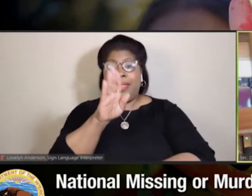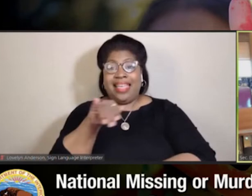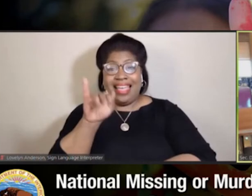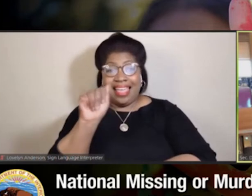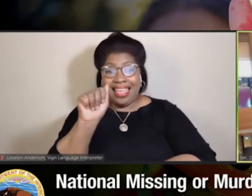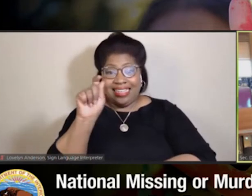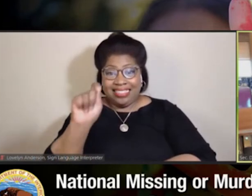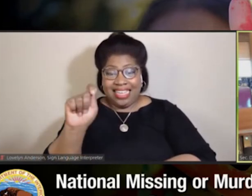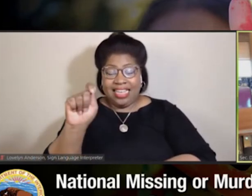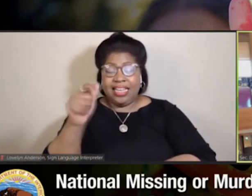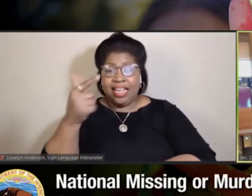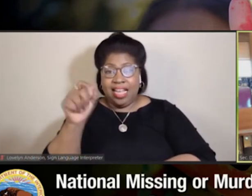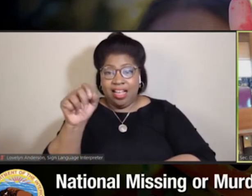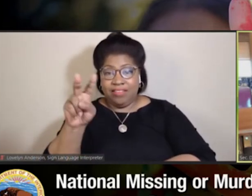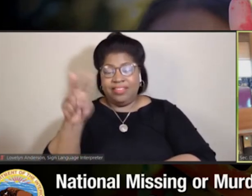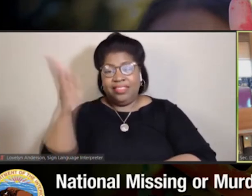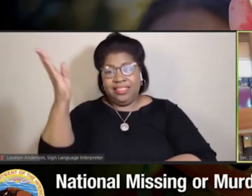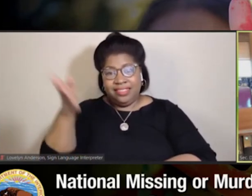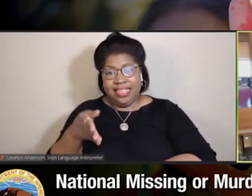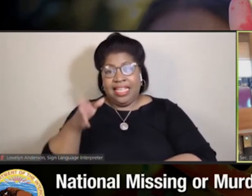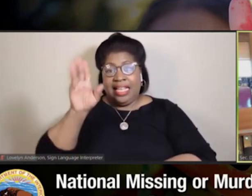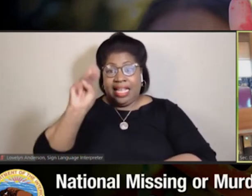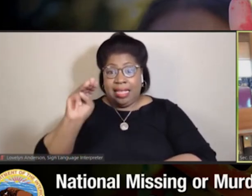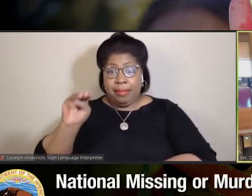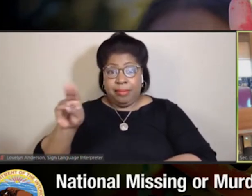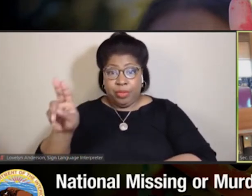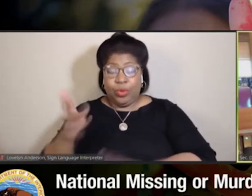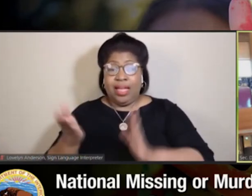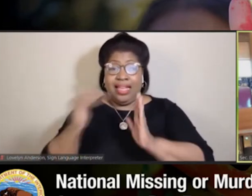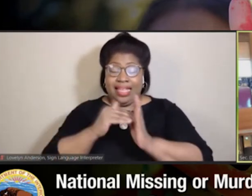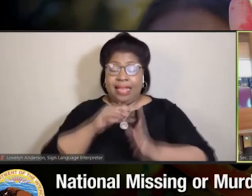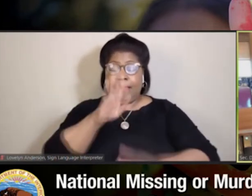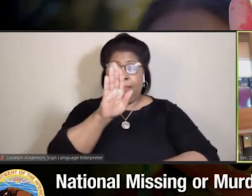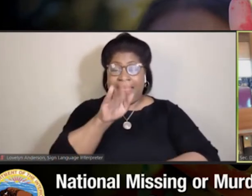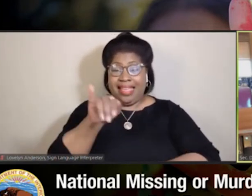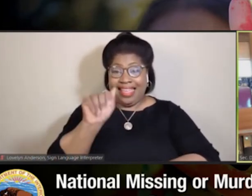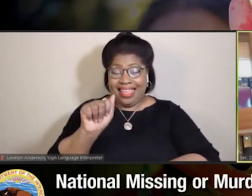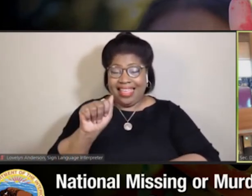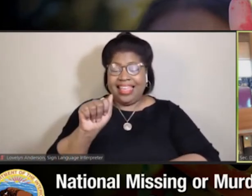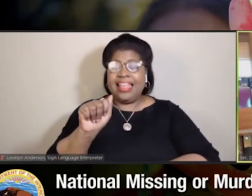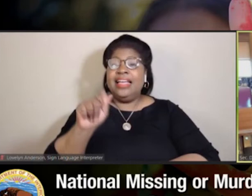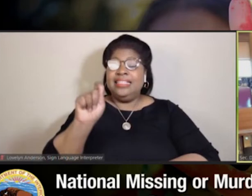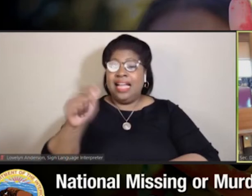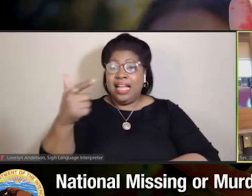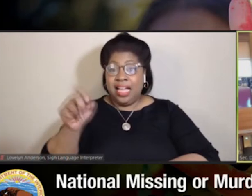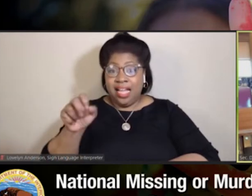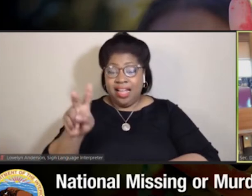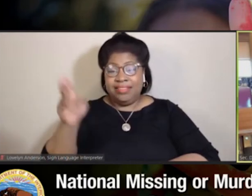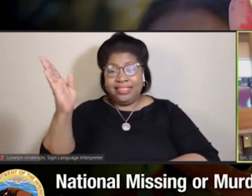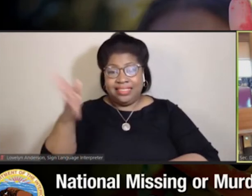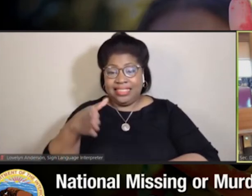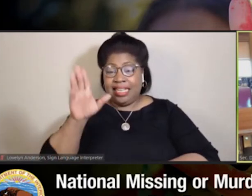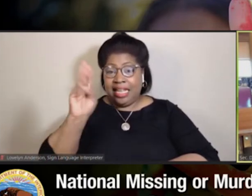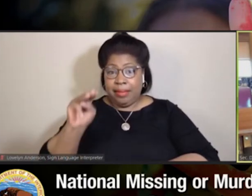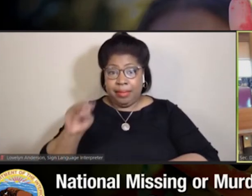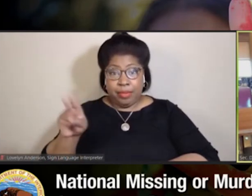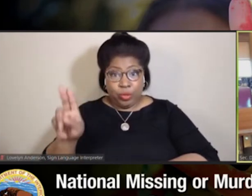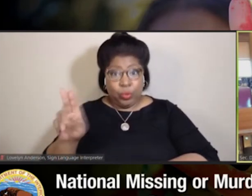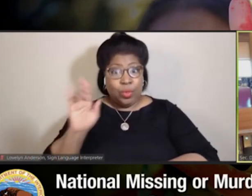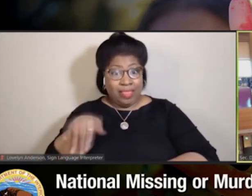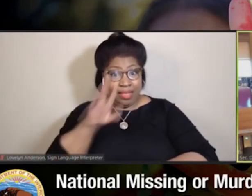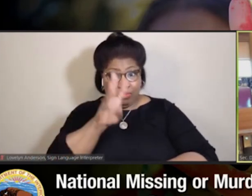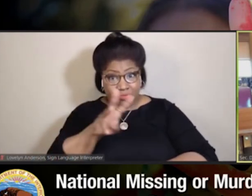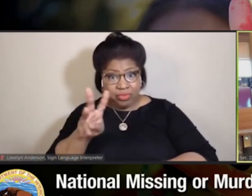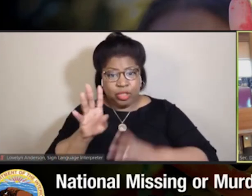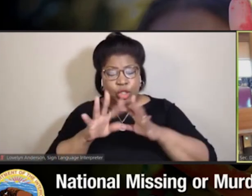slash MNU. That's BIA.gov slash MNU. The site is an important tool